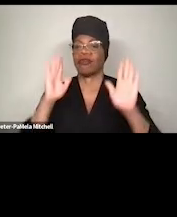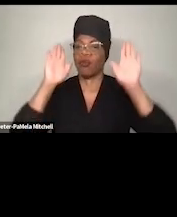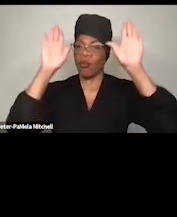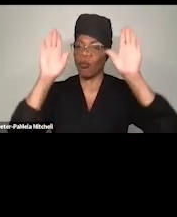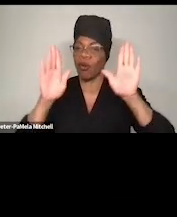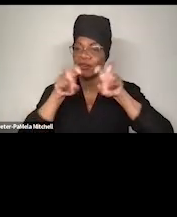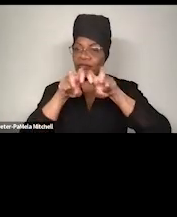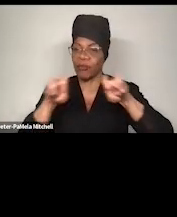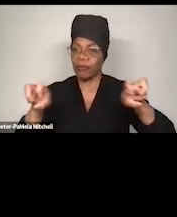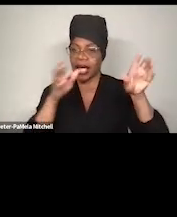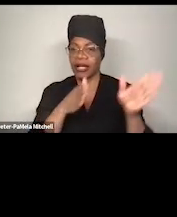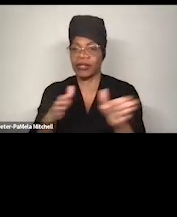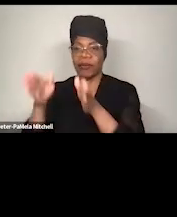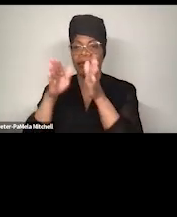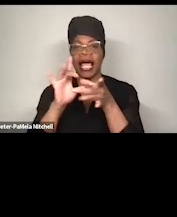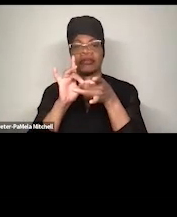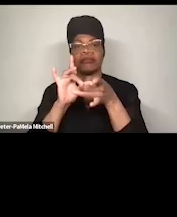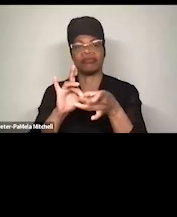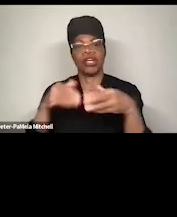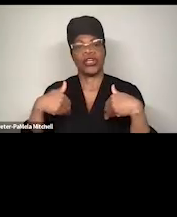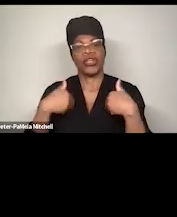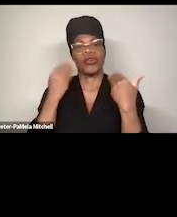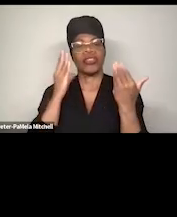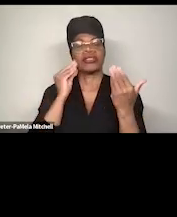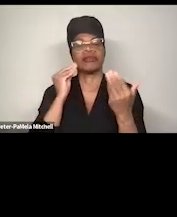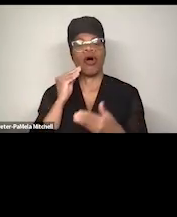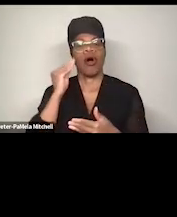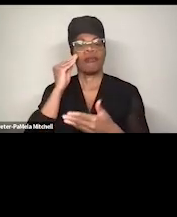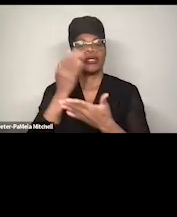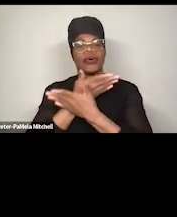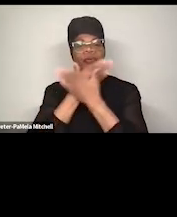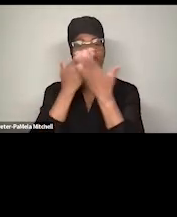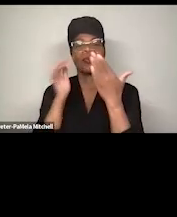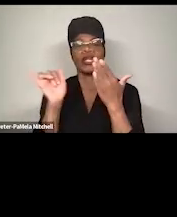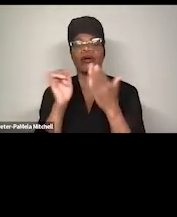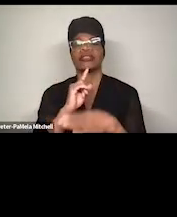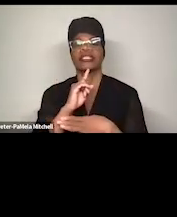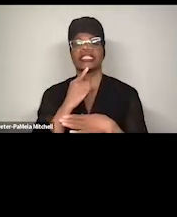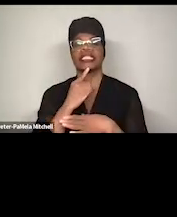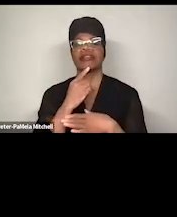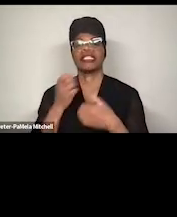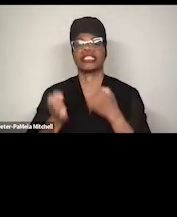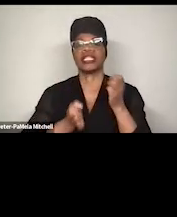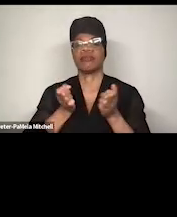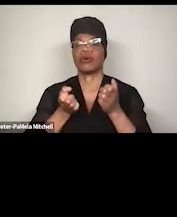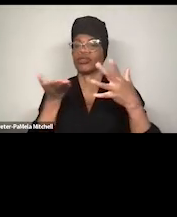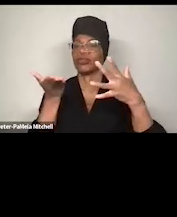today about youth experiencing homelessness and serious emotional disturbance. Next slide.